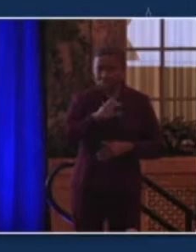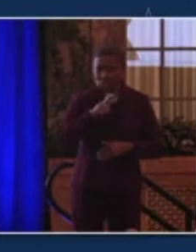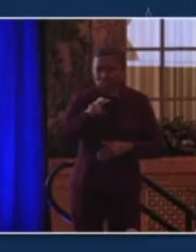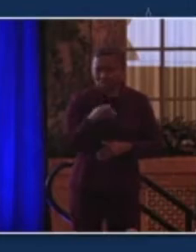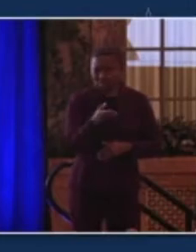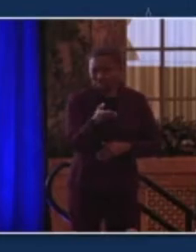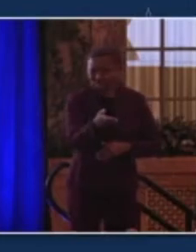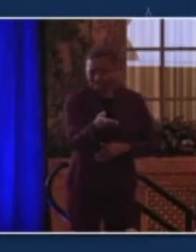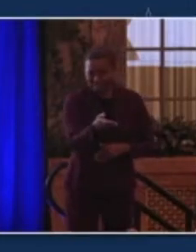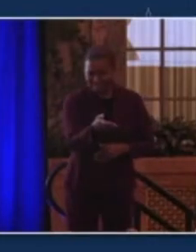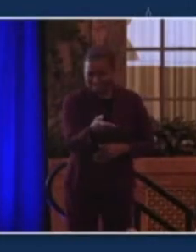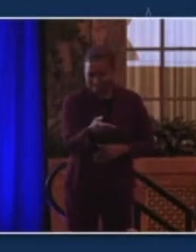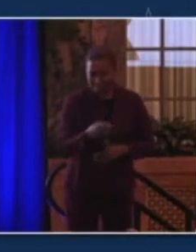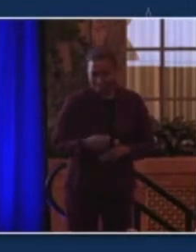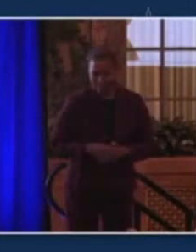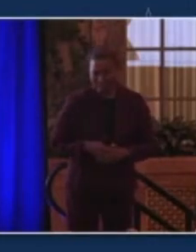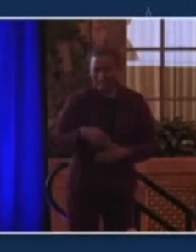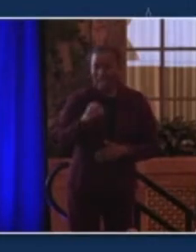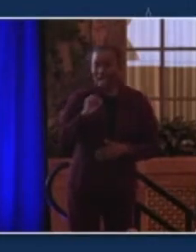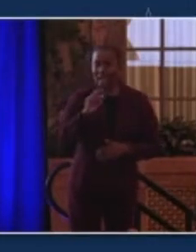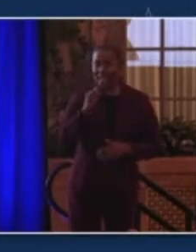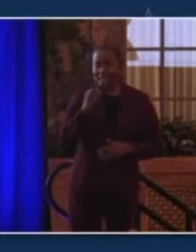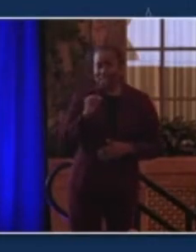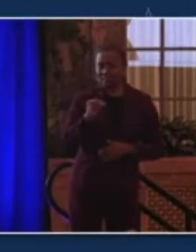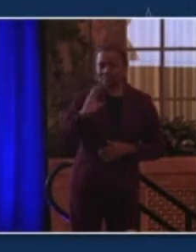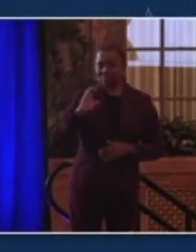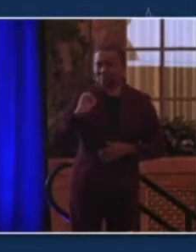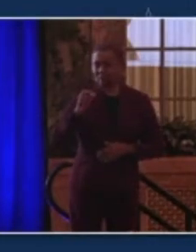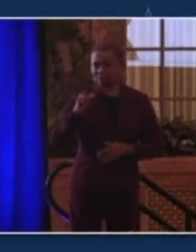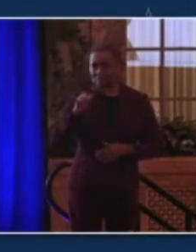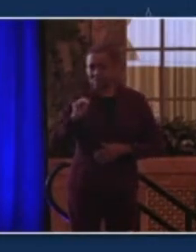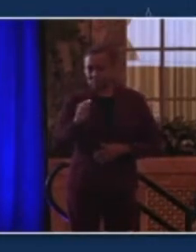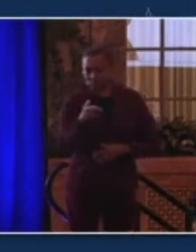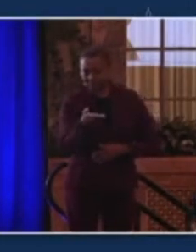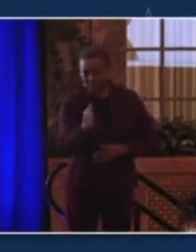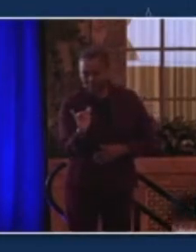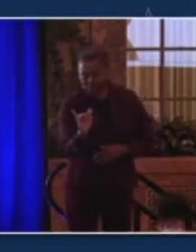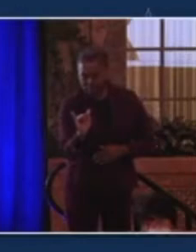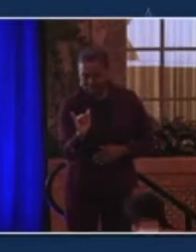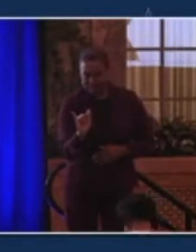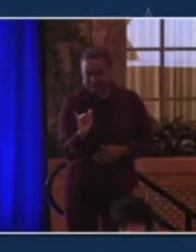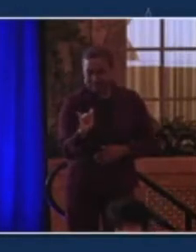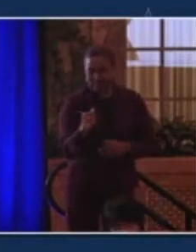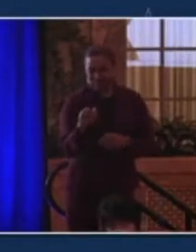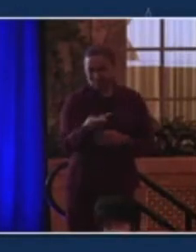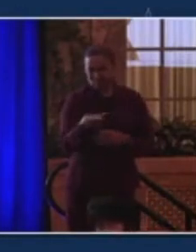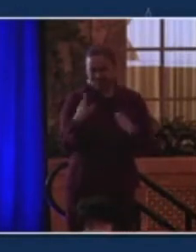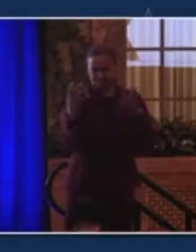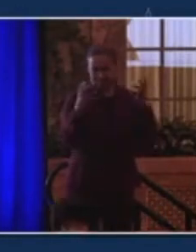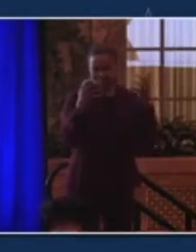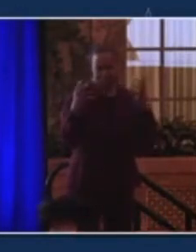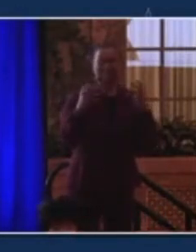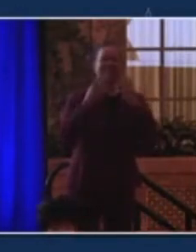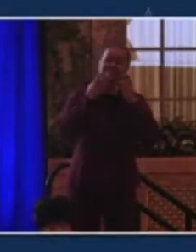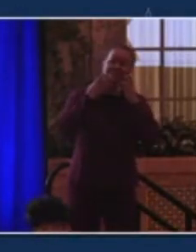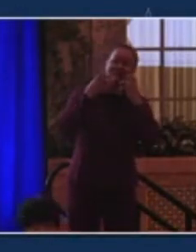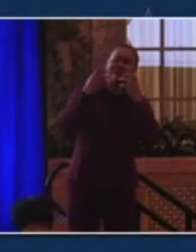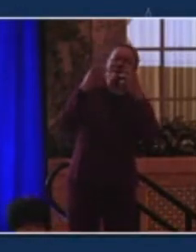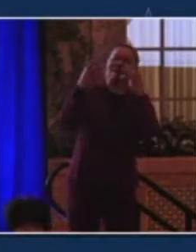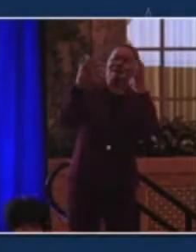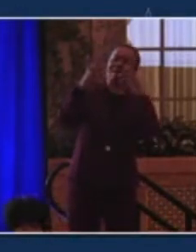and Slim Coleman, who is there as well. Would you mind giving them a great round of applause?